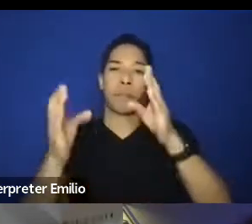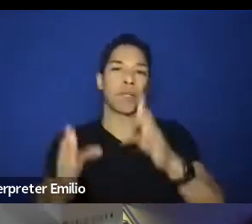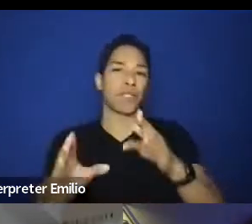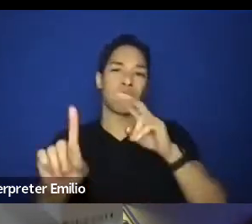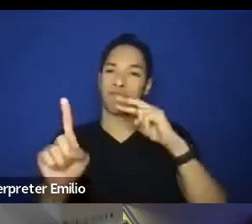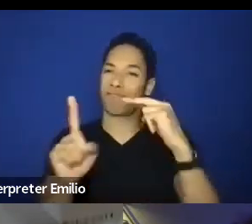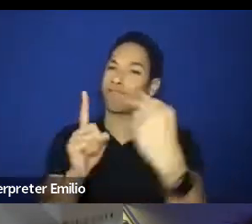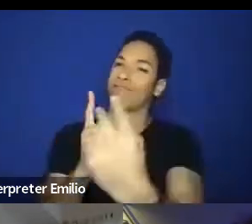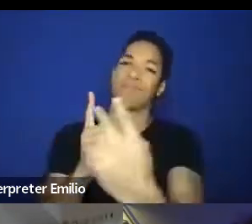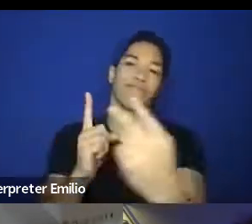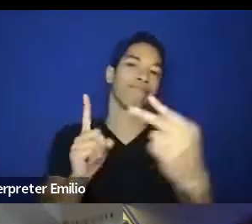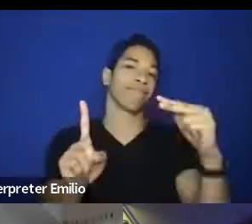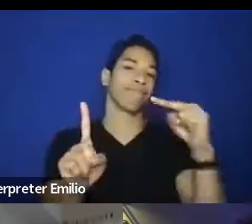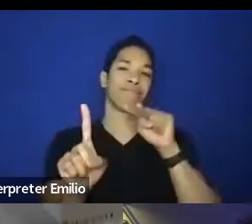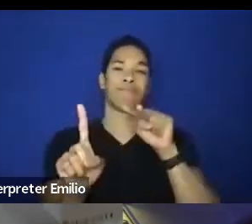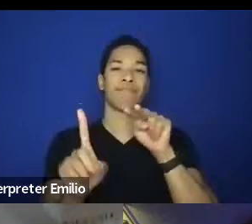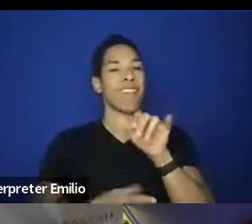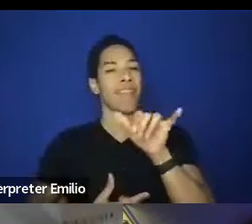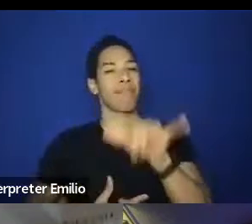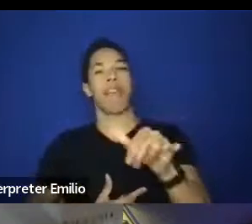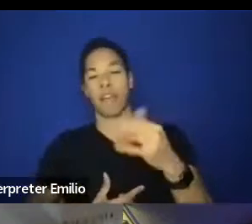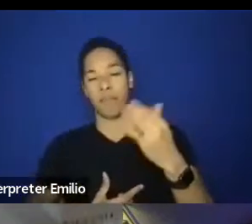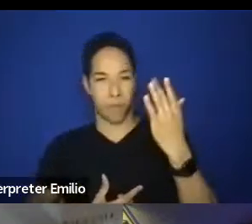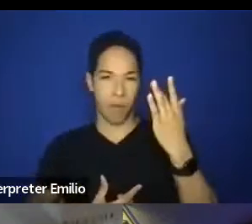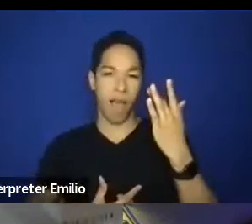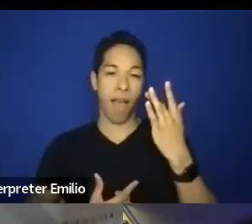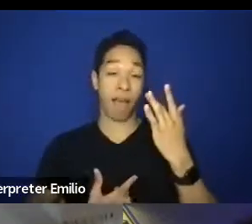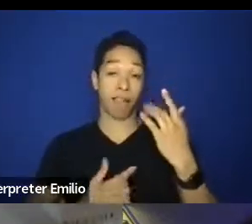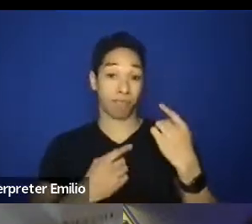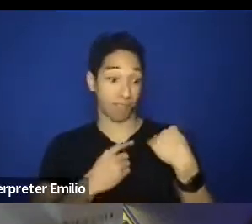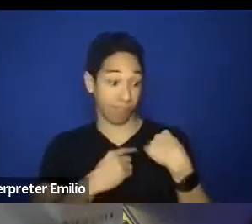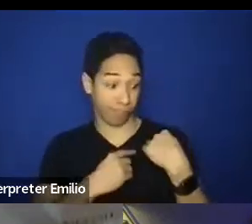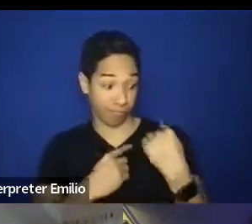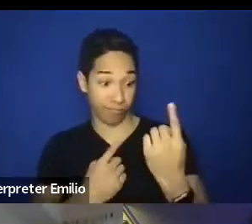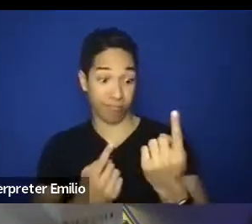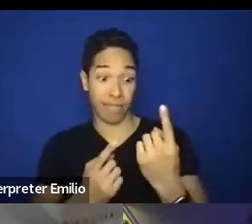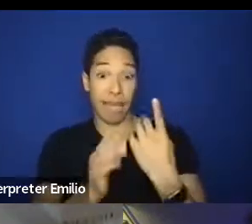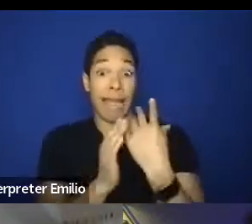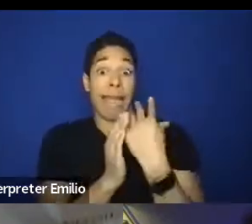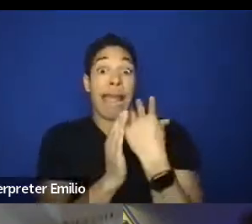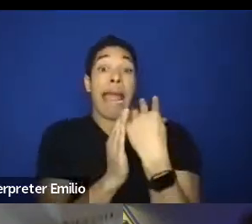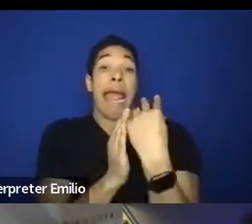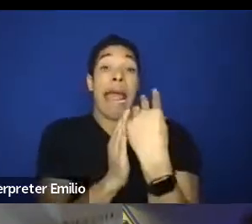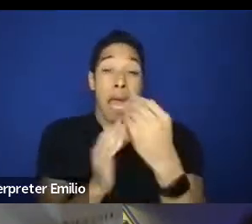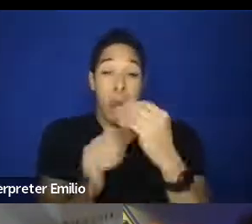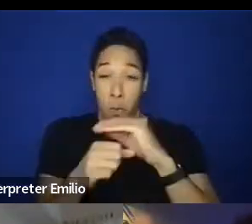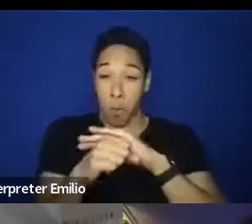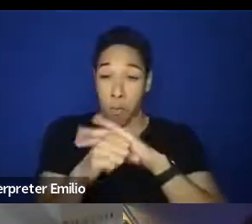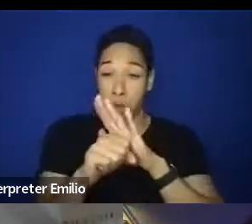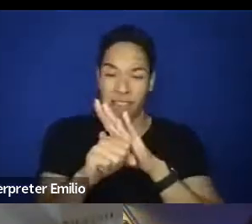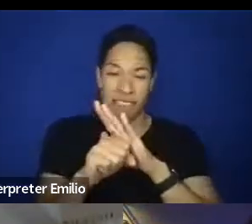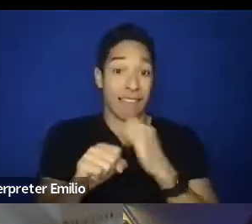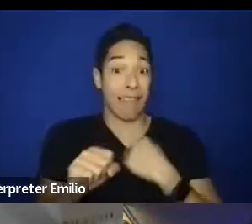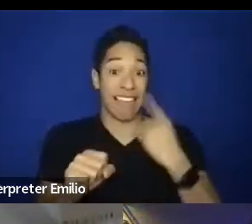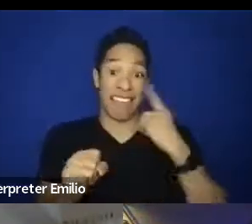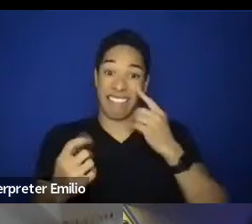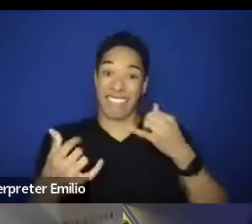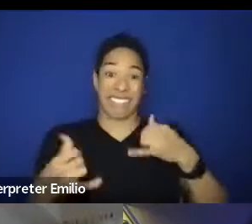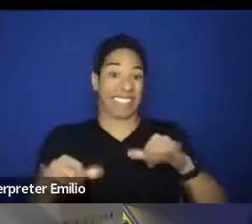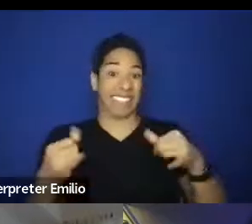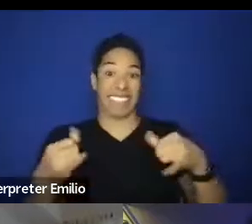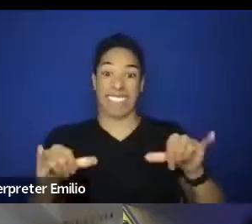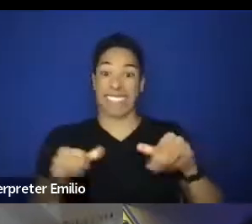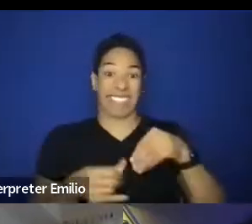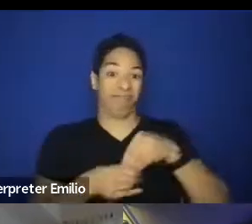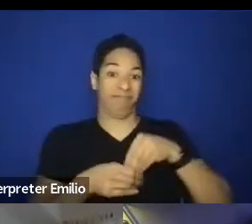why coming out of the pandemic, which I don't think we're out of it, but, in this moment in time where